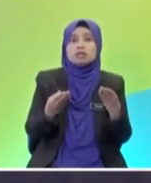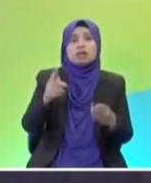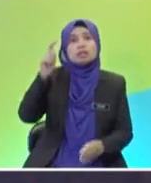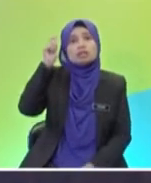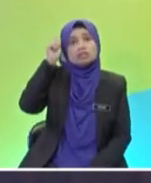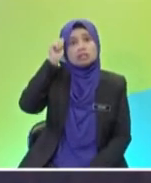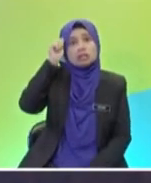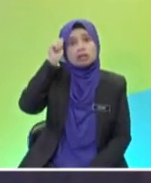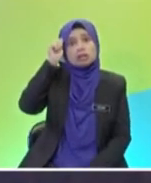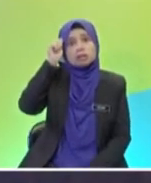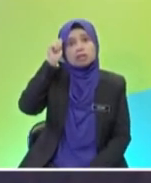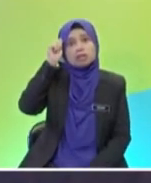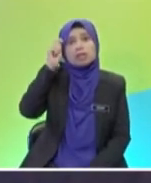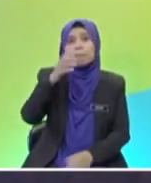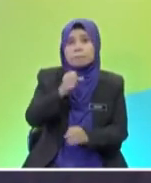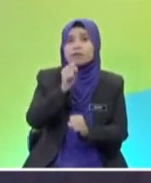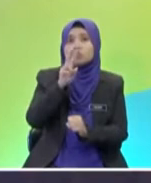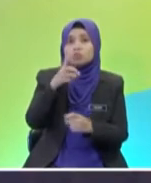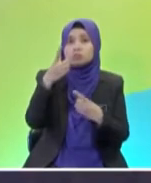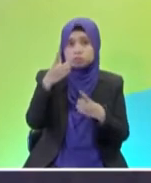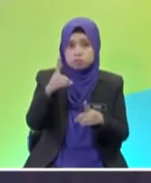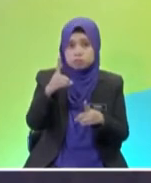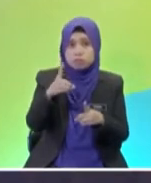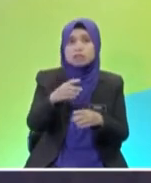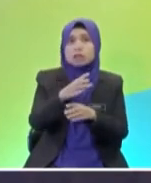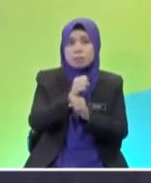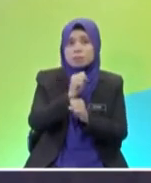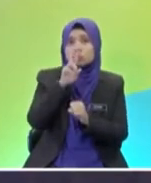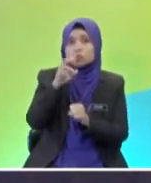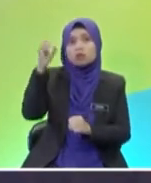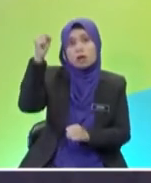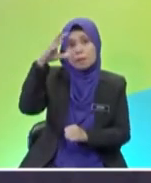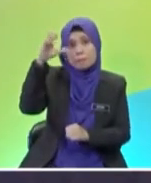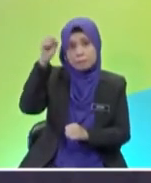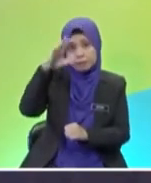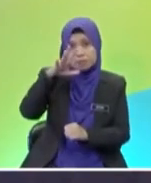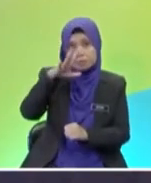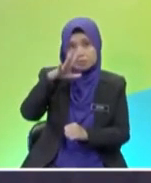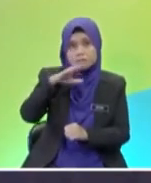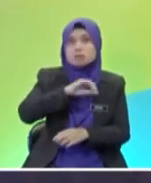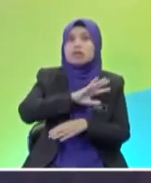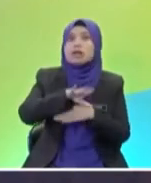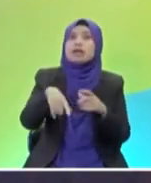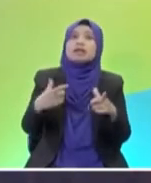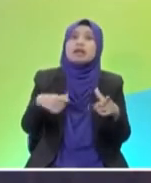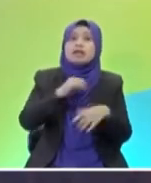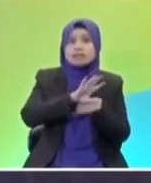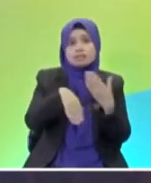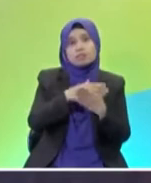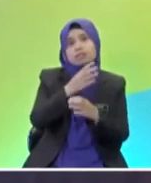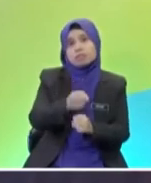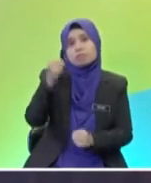Tamilendi twice he answered, so he will get 2 stars. And Farisha Amani got 1 star, Vimal 1 star, Arisha